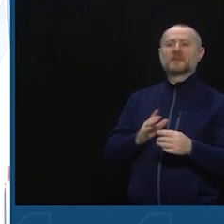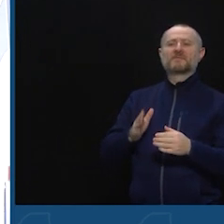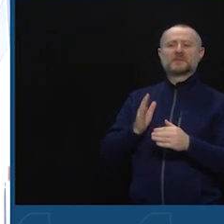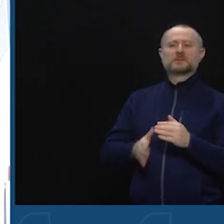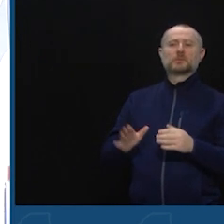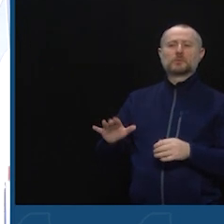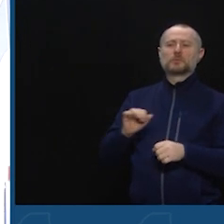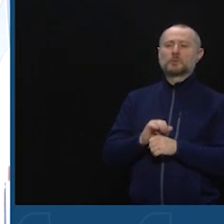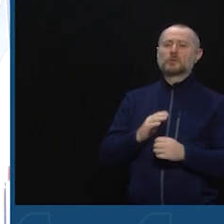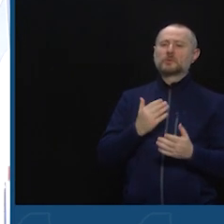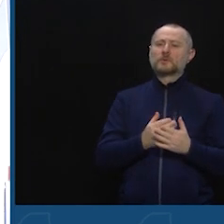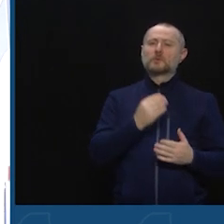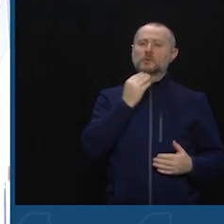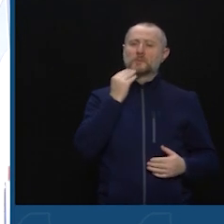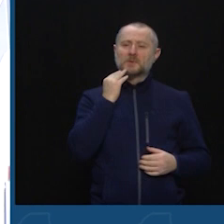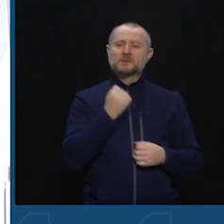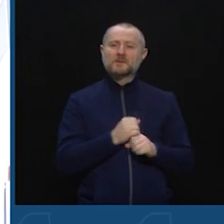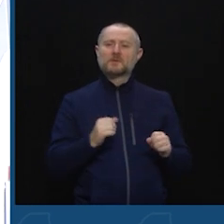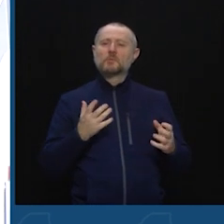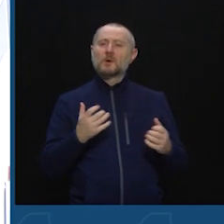want our communities to be safe.